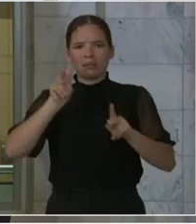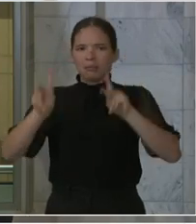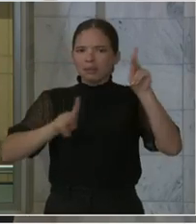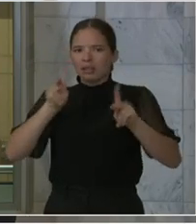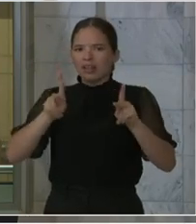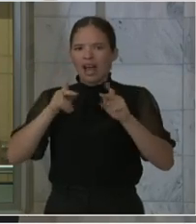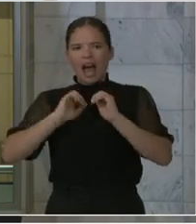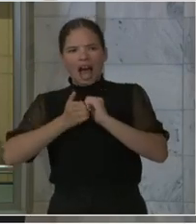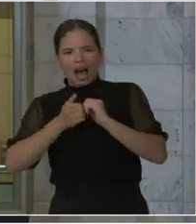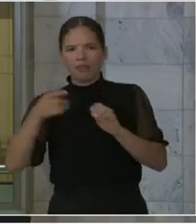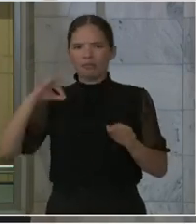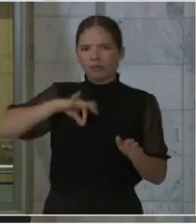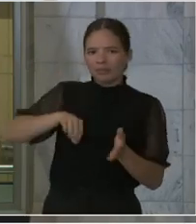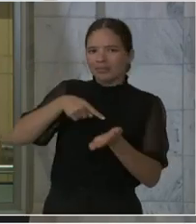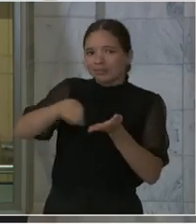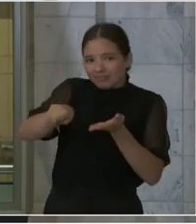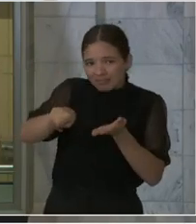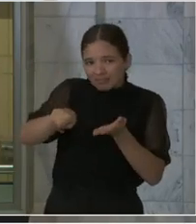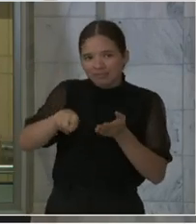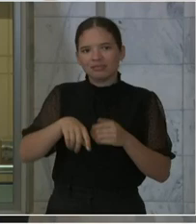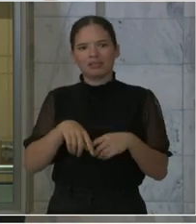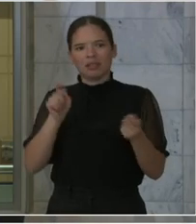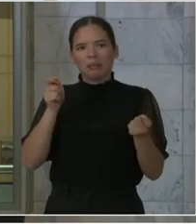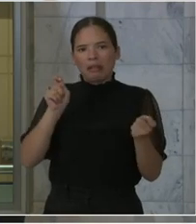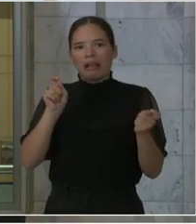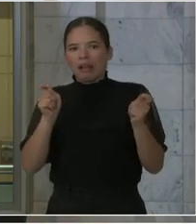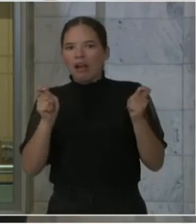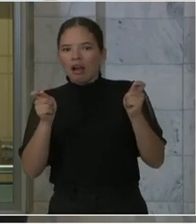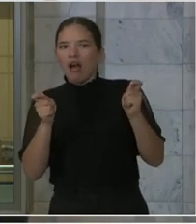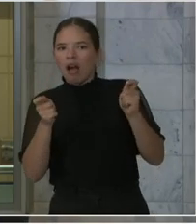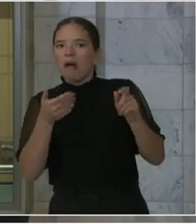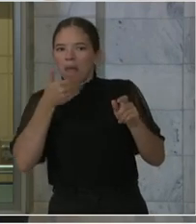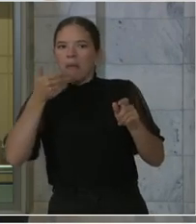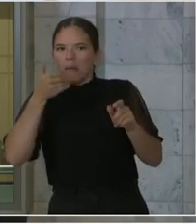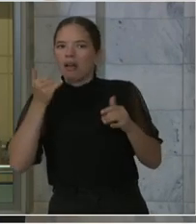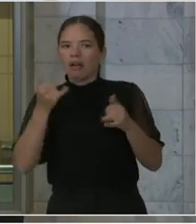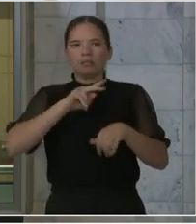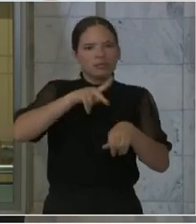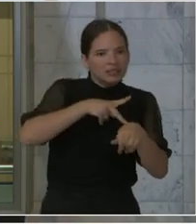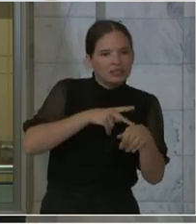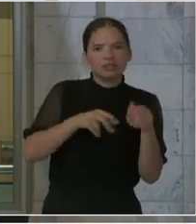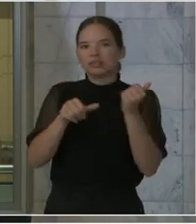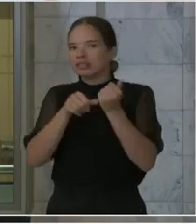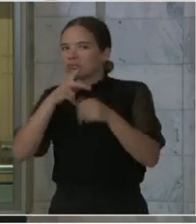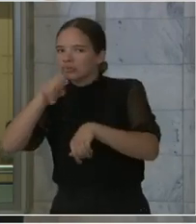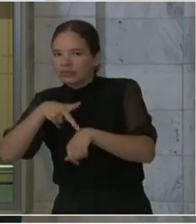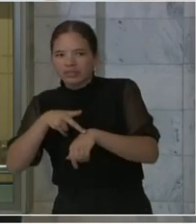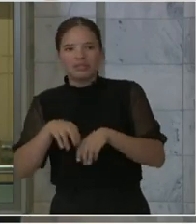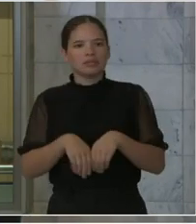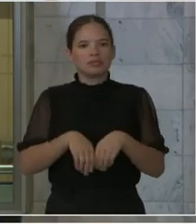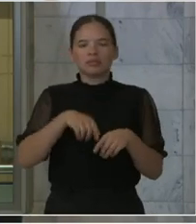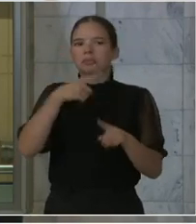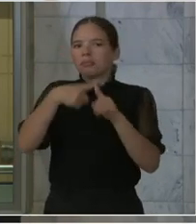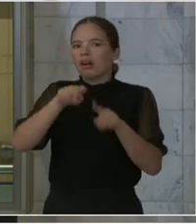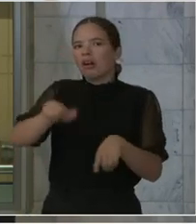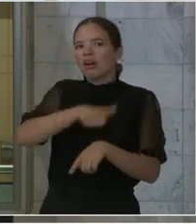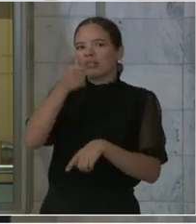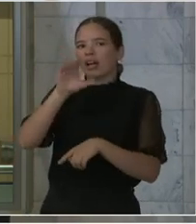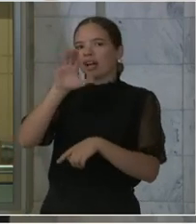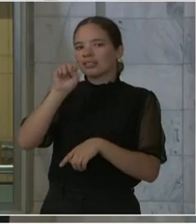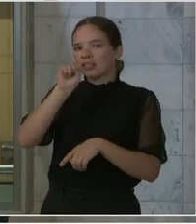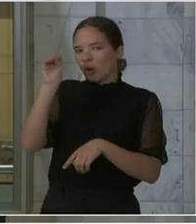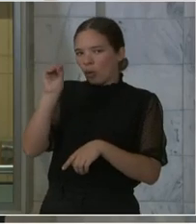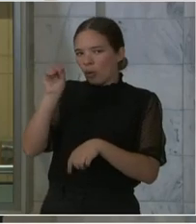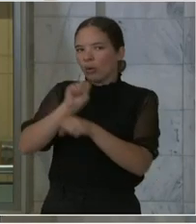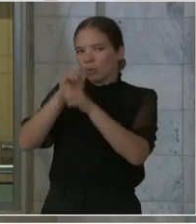and the bonus system was adjusted not only for principals and assistant principals, but for all those other CSO members who do outstanding work. And so our members are